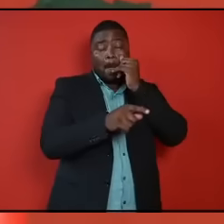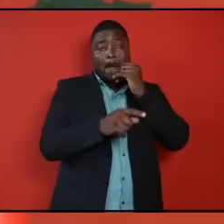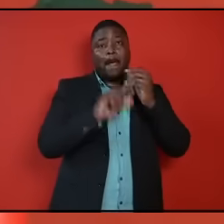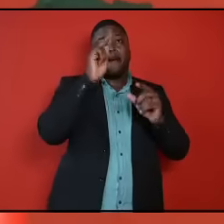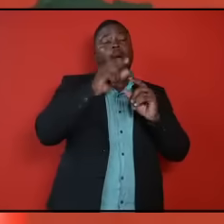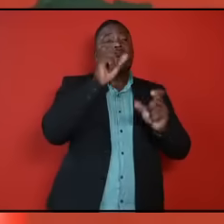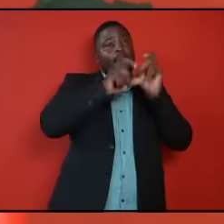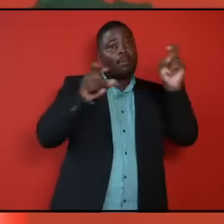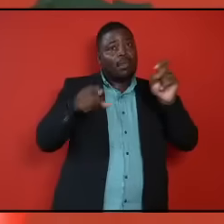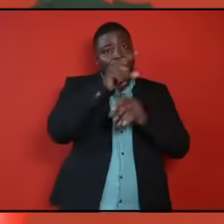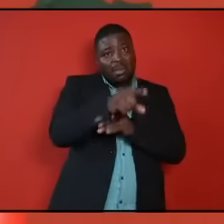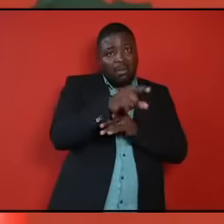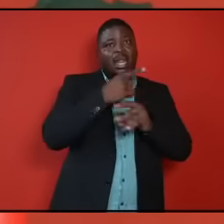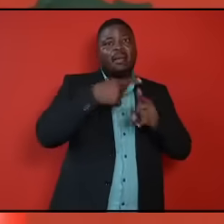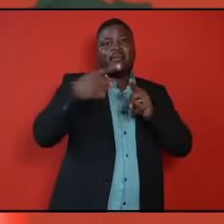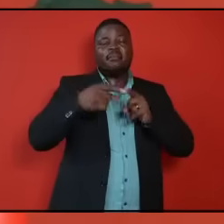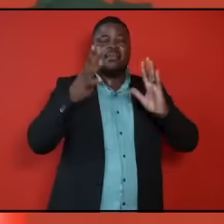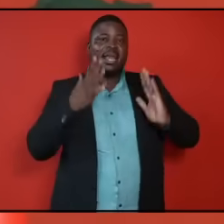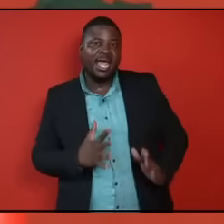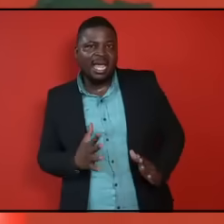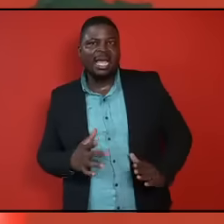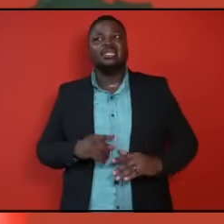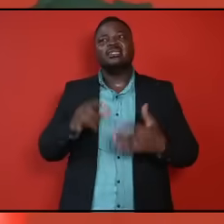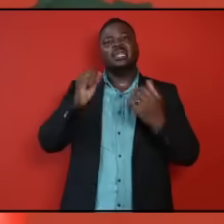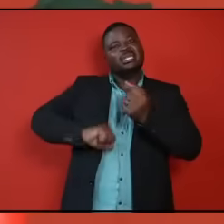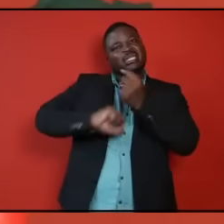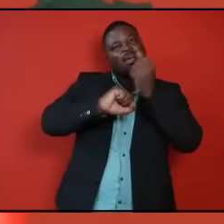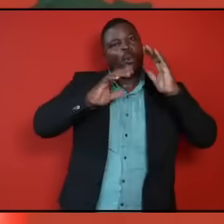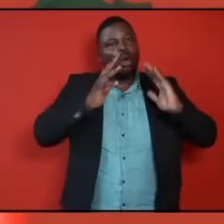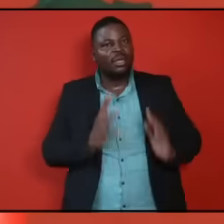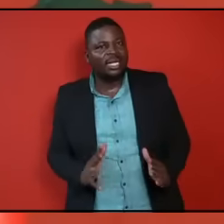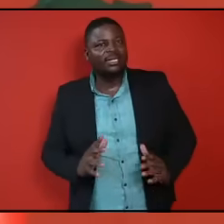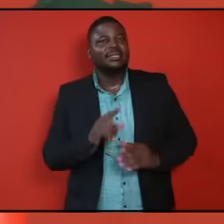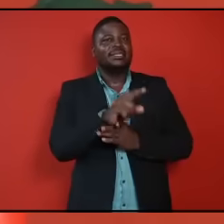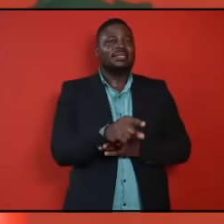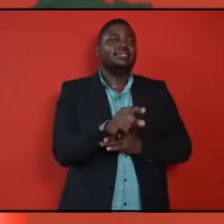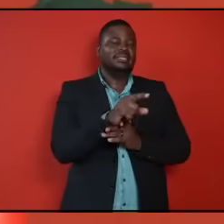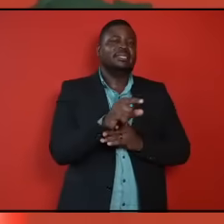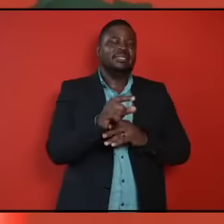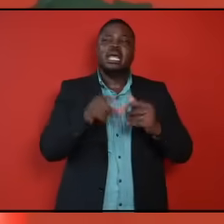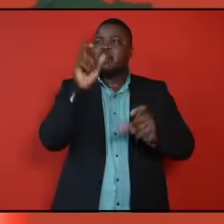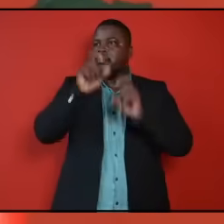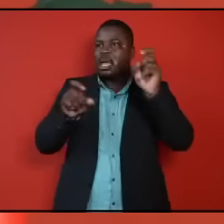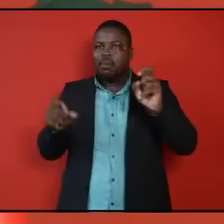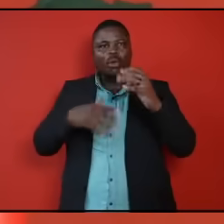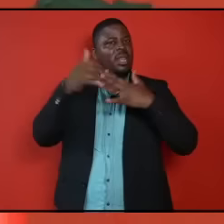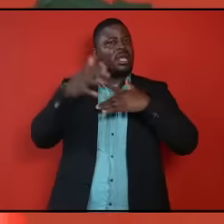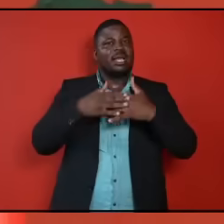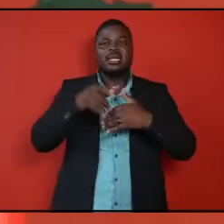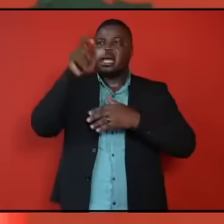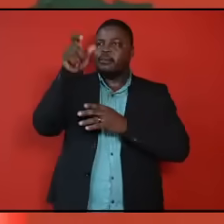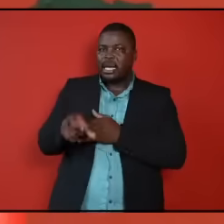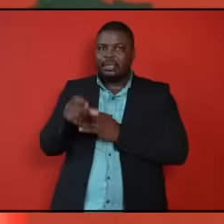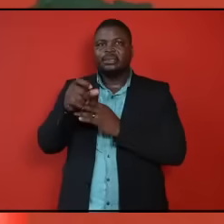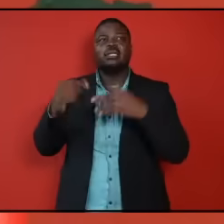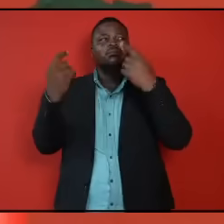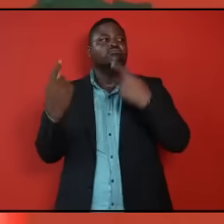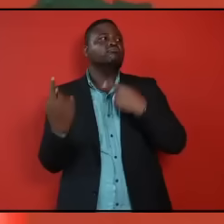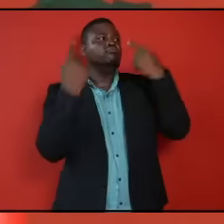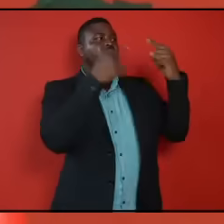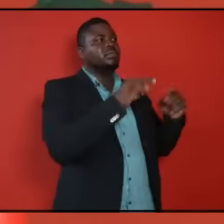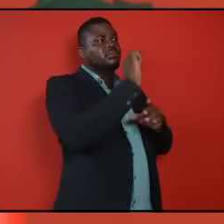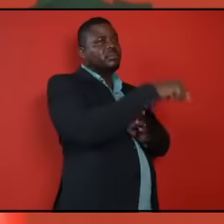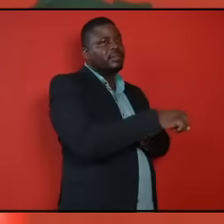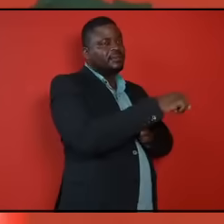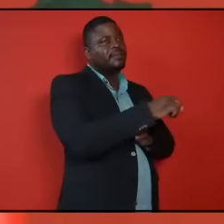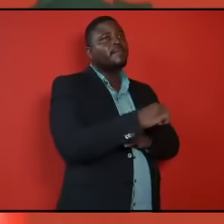players, coaching staff from these nations, and indeed any ordinary supporter without privileged status